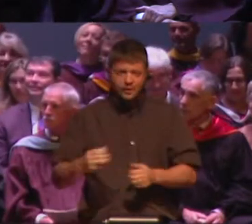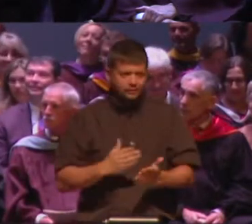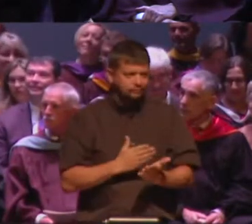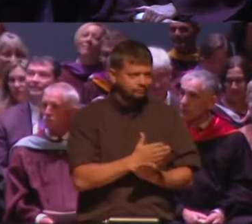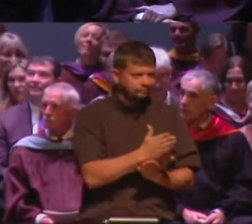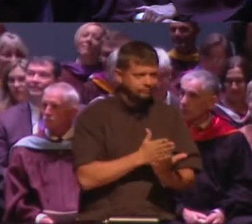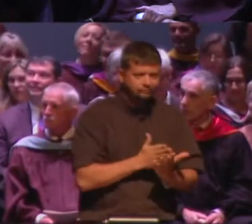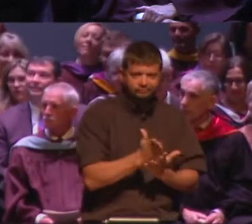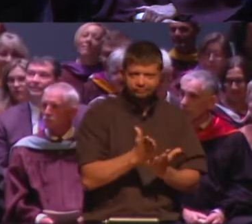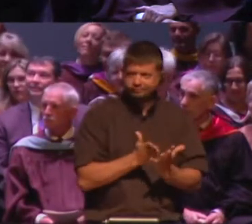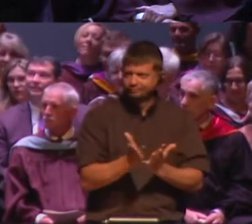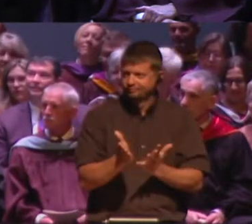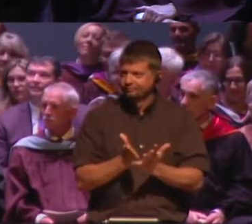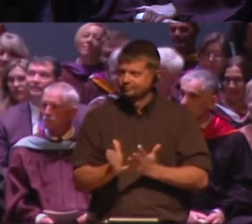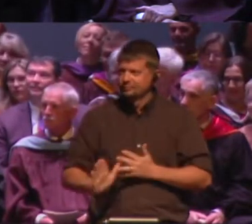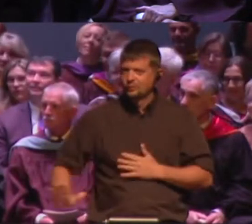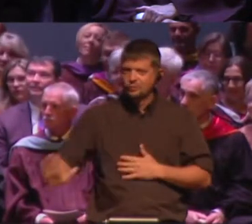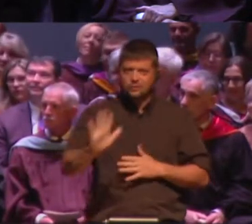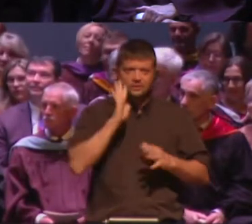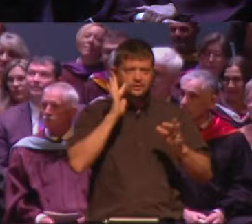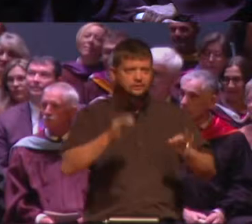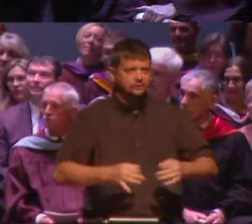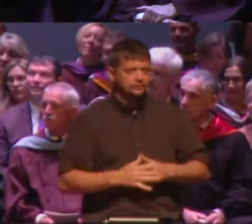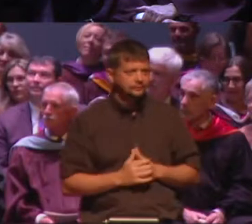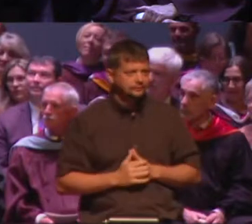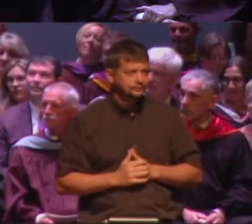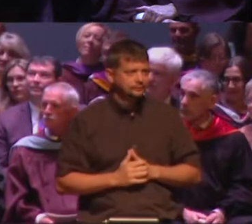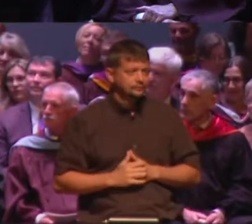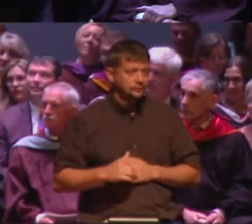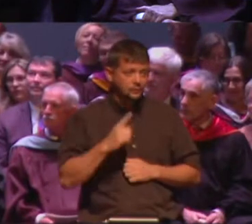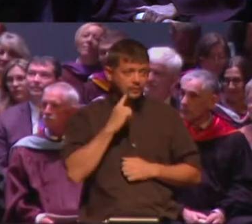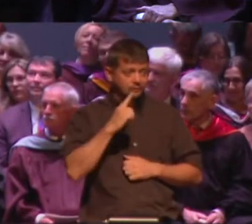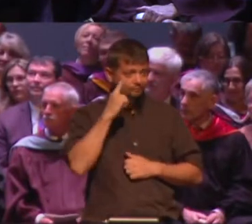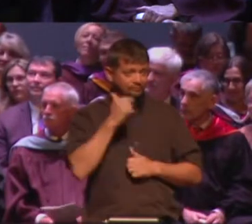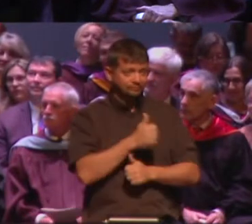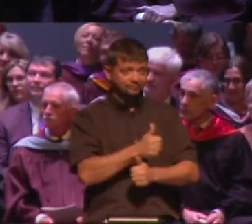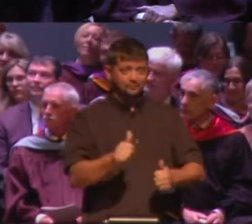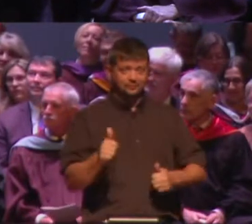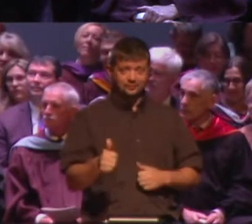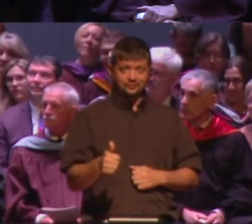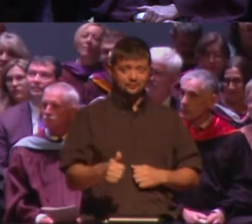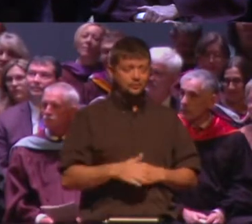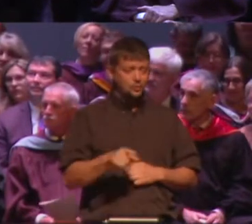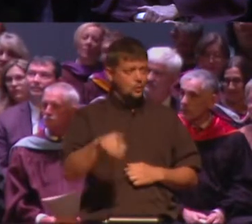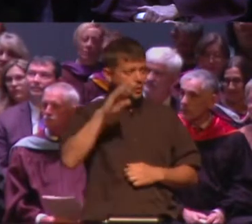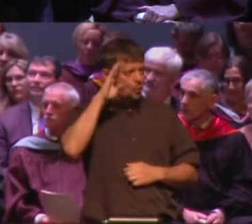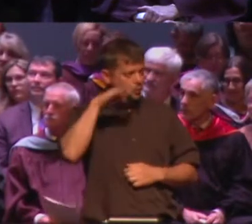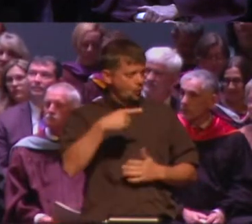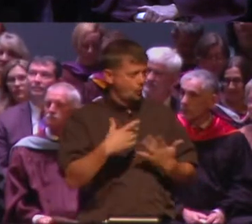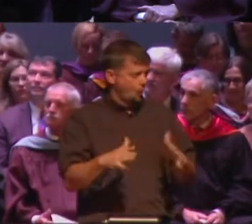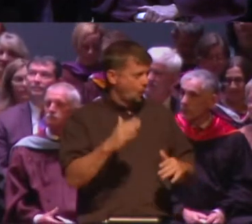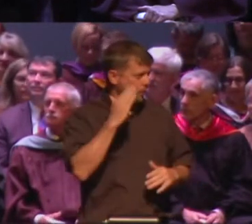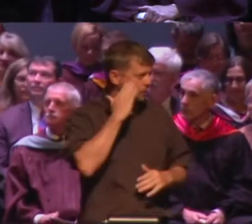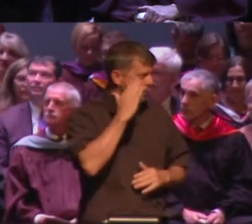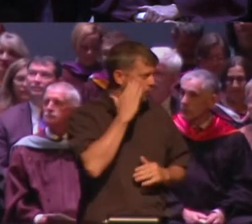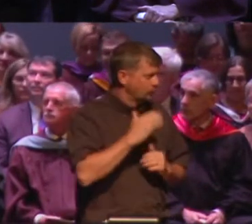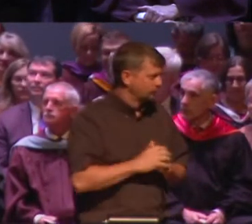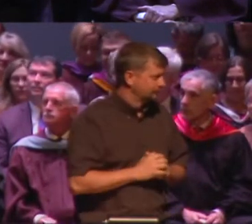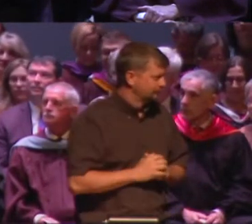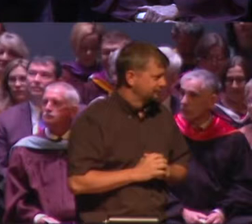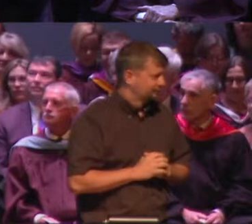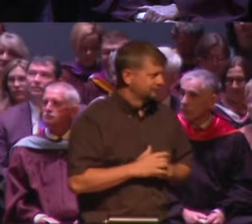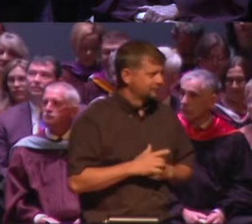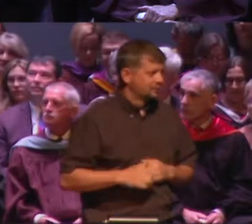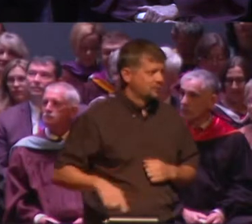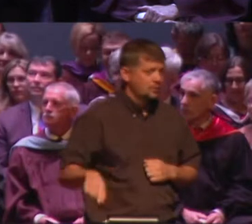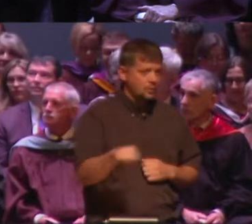any direction you choose. And you're on your own. And you know what you know. And you are